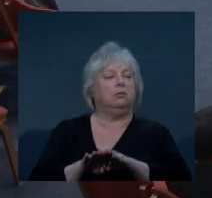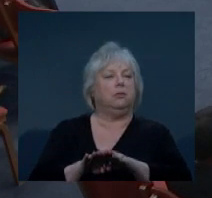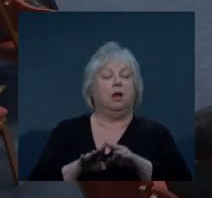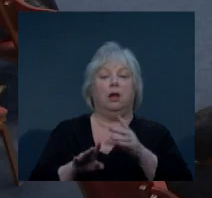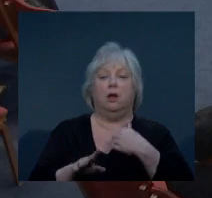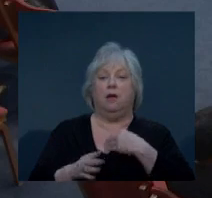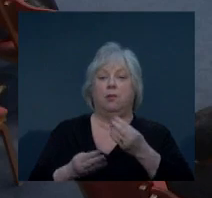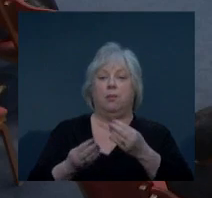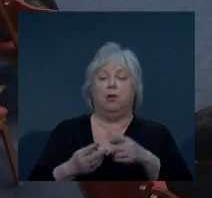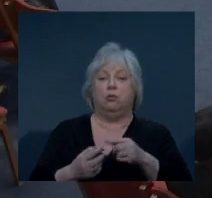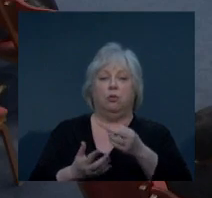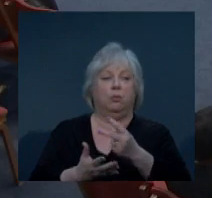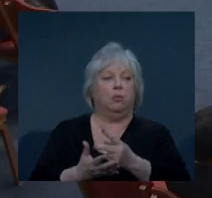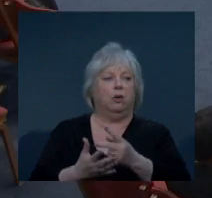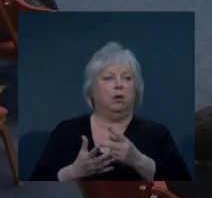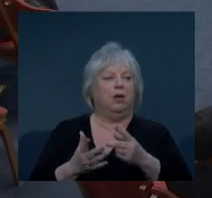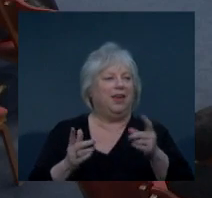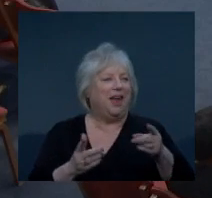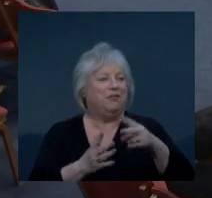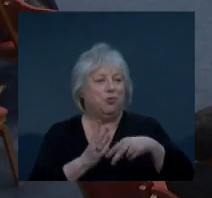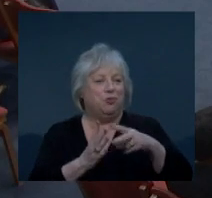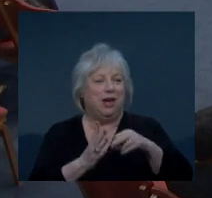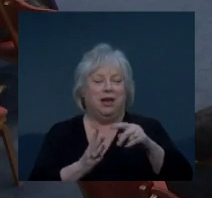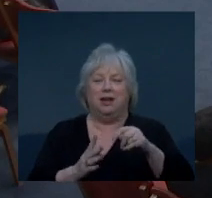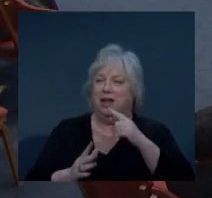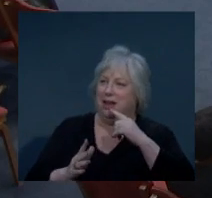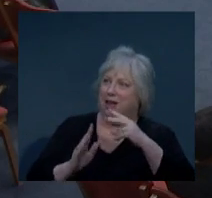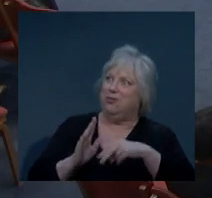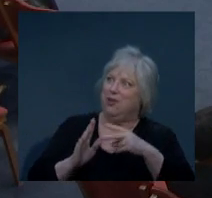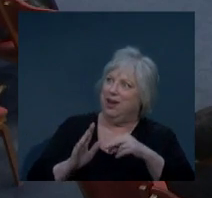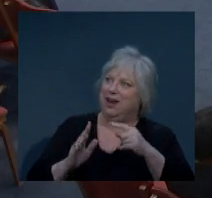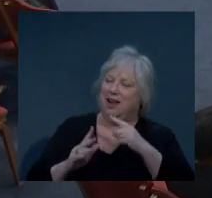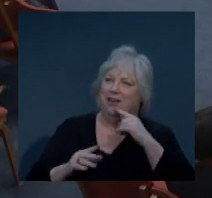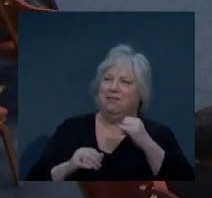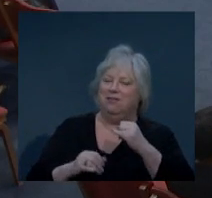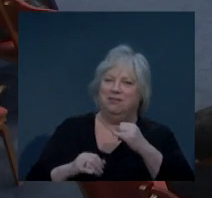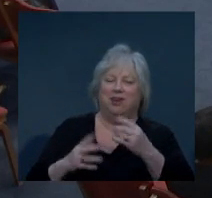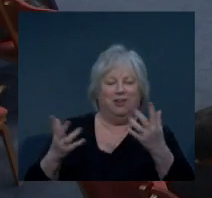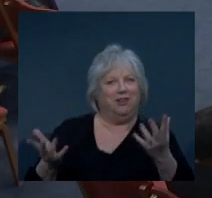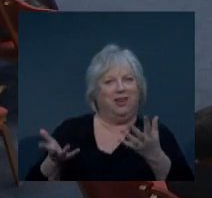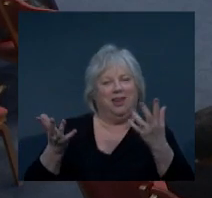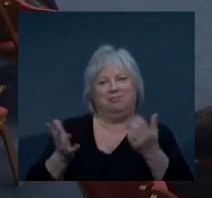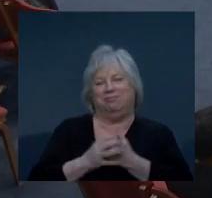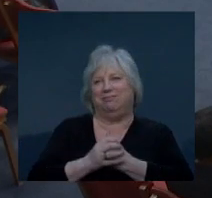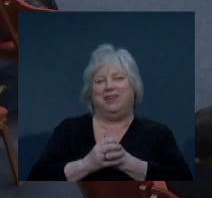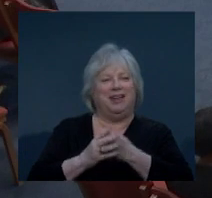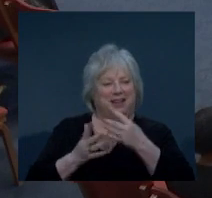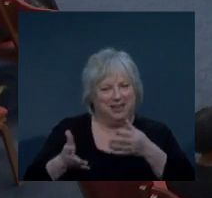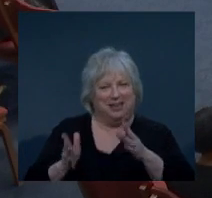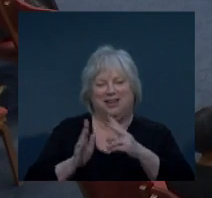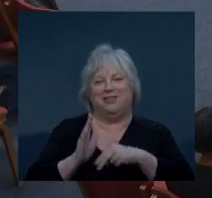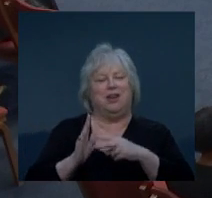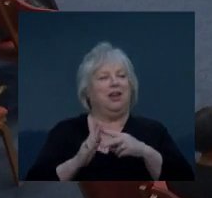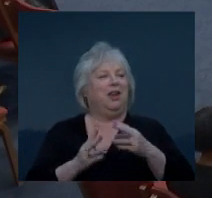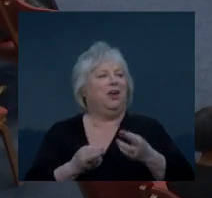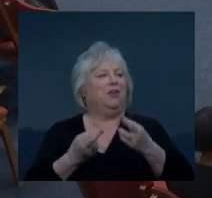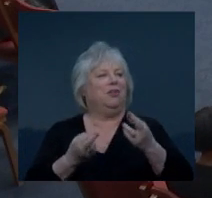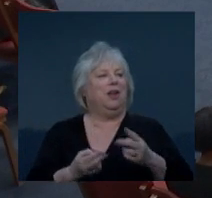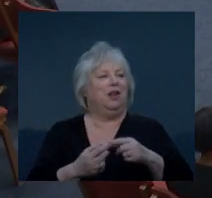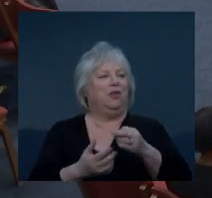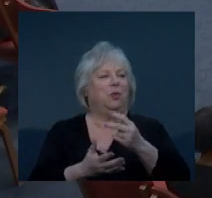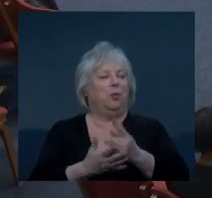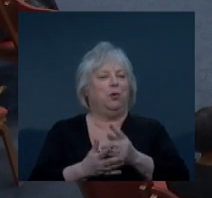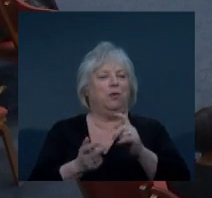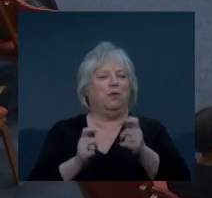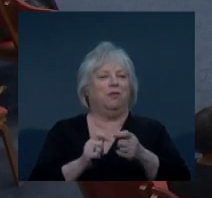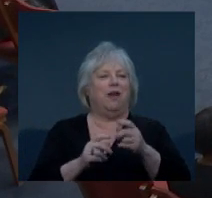do we have a motion now to approve this? I have to read You it. got to read it. Let's do it and read it. I'm trying to get us to read it right now. Let's read it. A resolution to approve